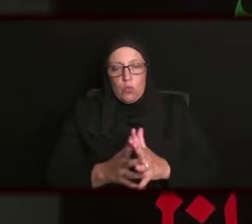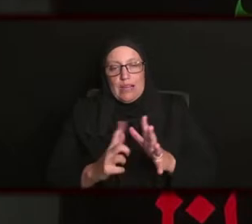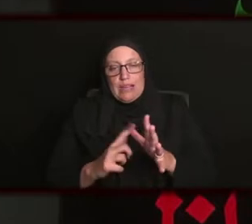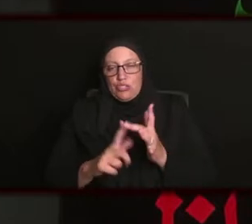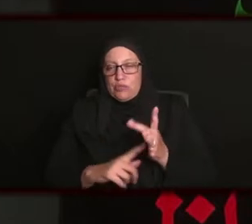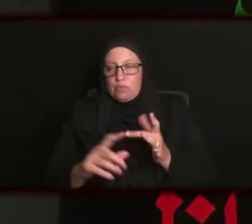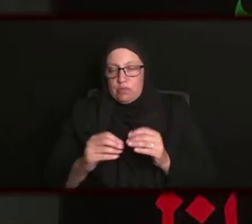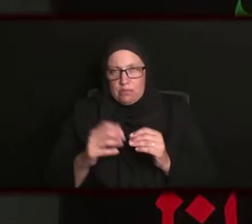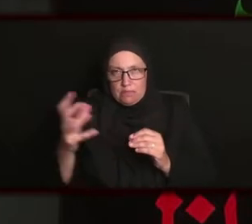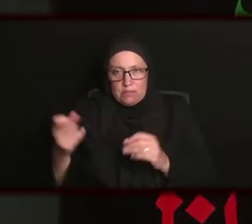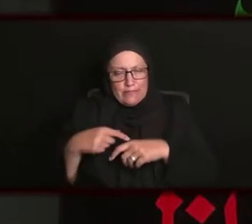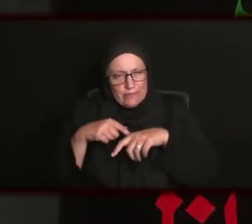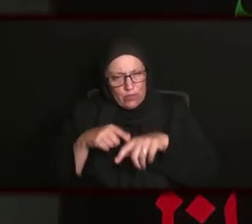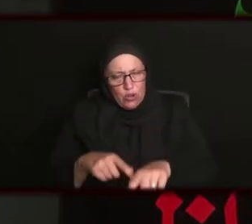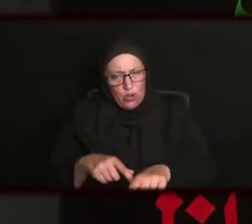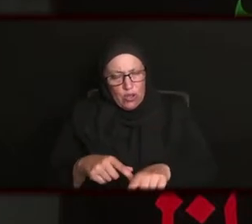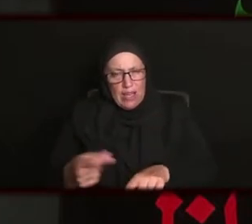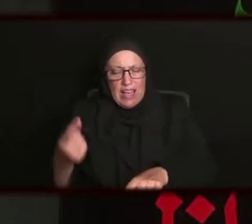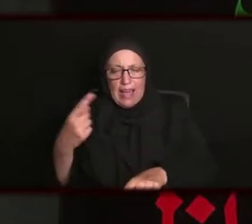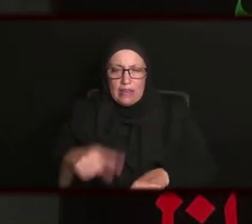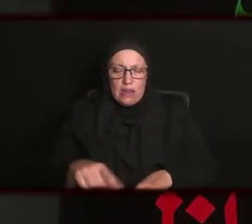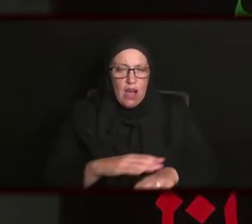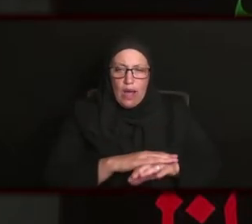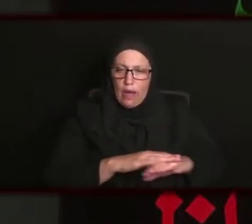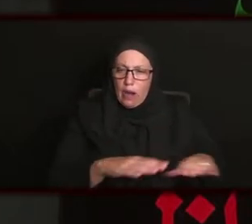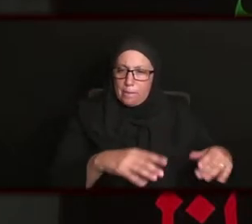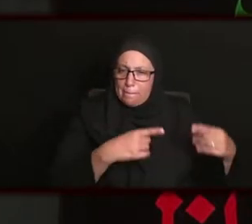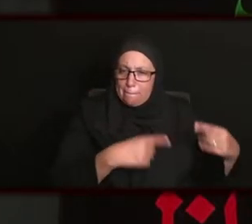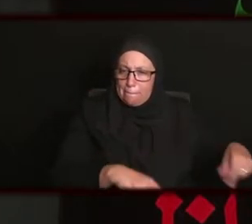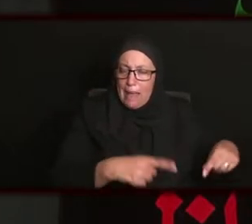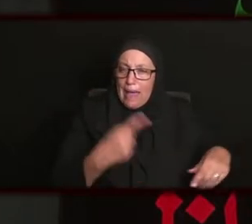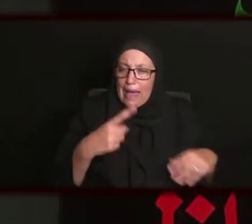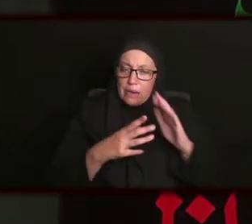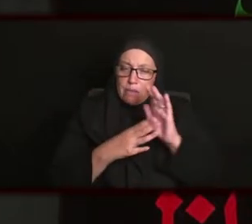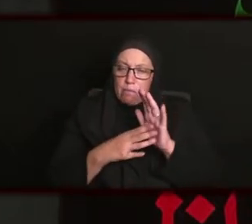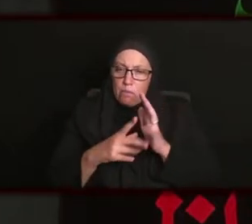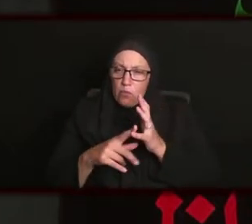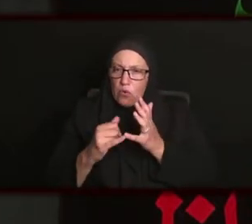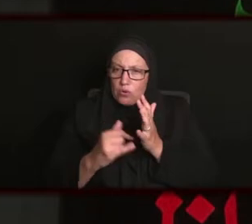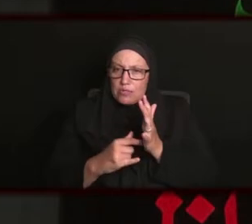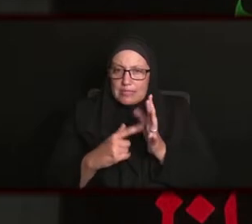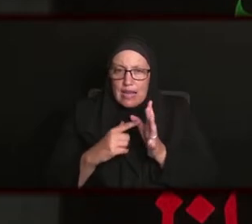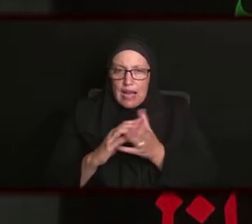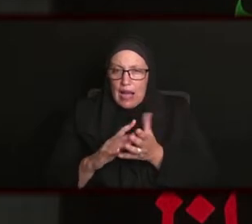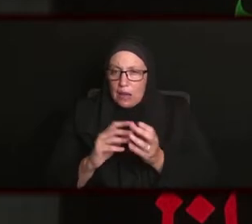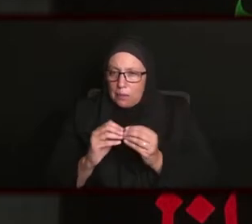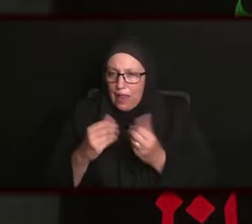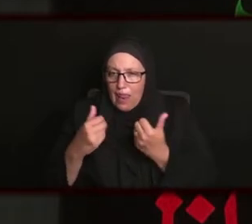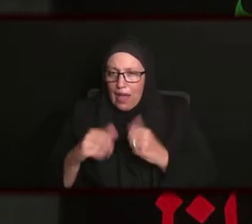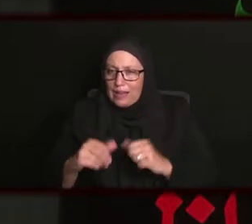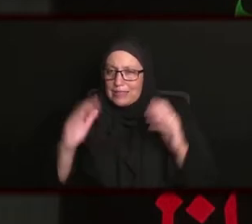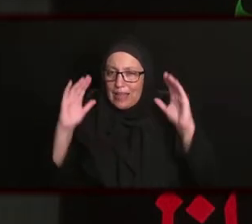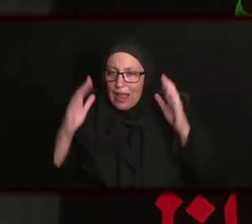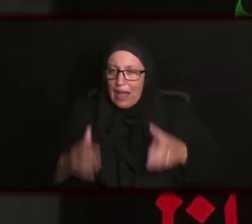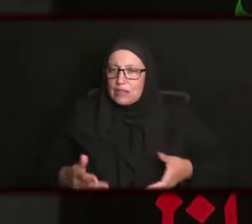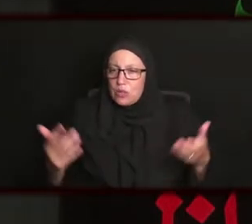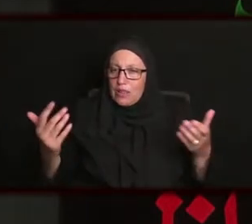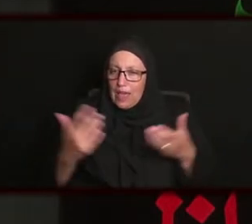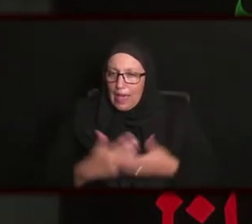do mustahabbat as well, such as salatul layl, or such as dua al-ahd, or